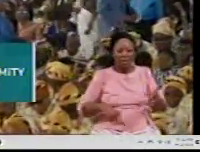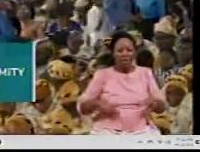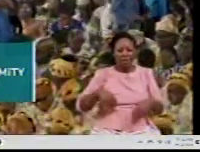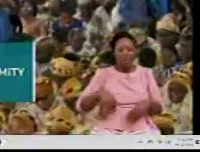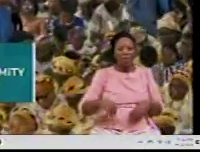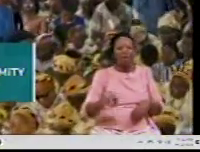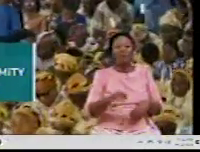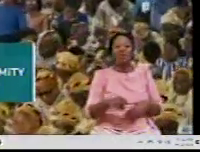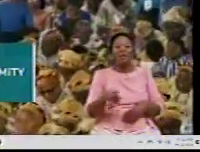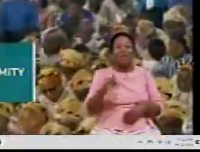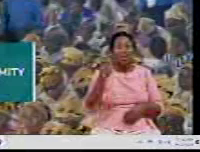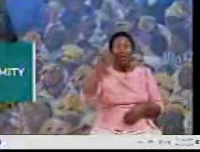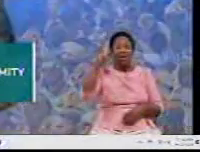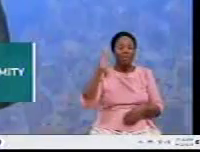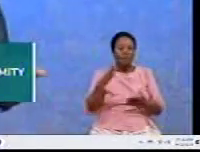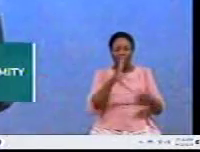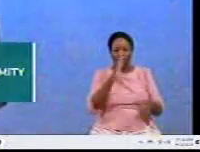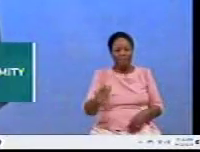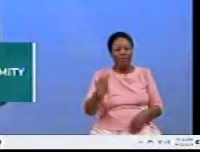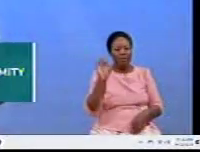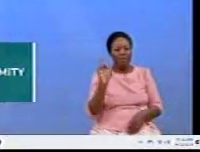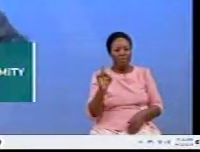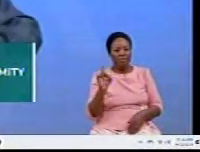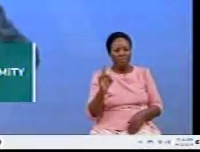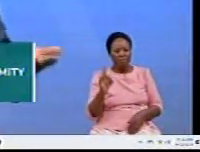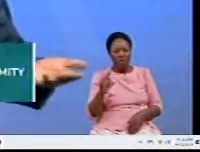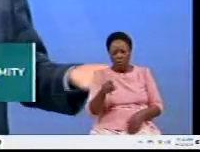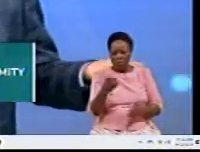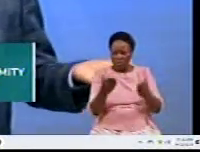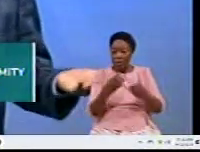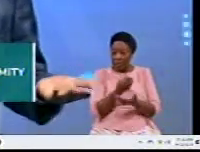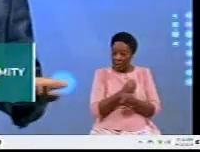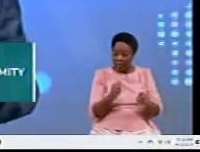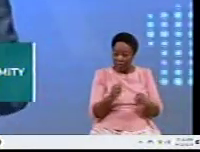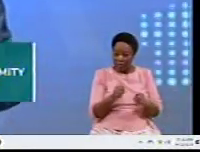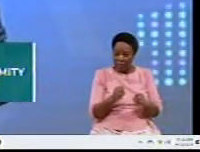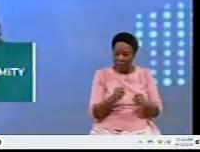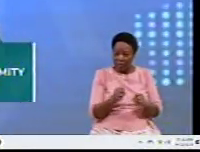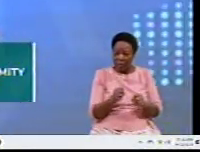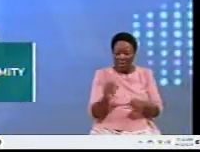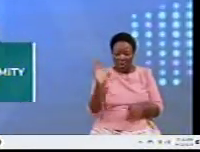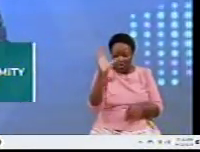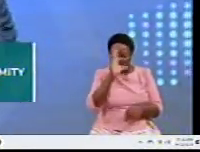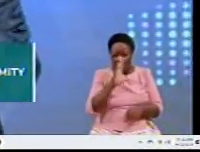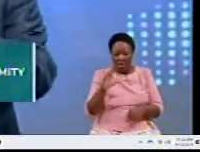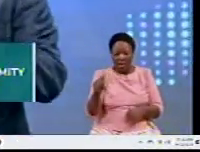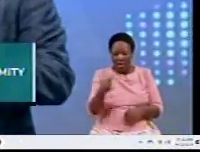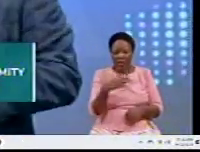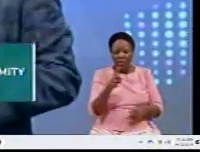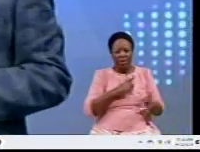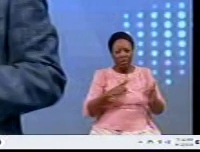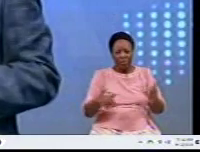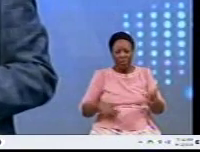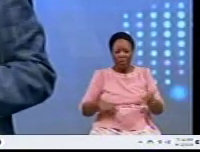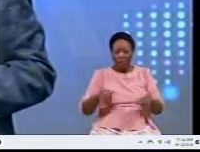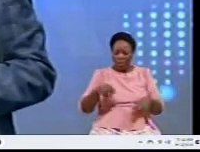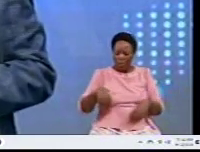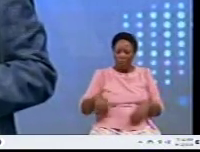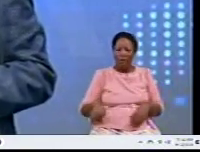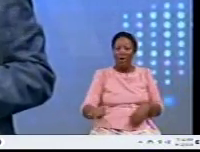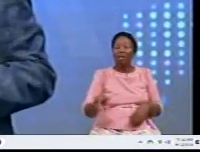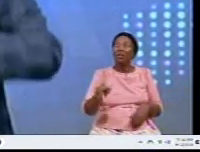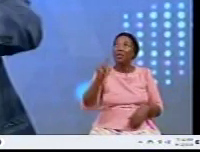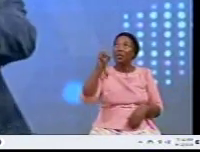he may be found. You want salvation? Seek ye the Lord while he may be